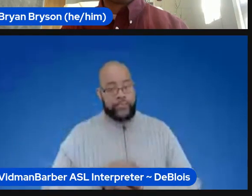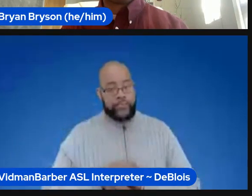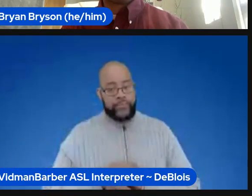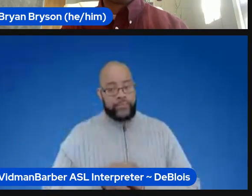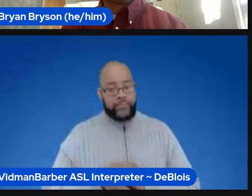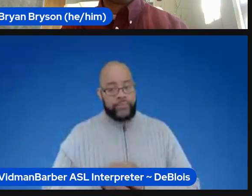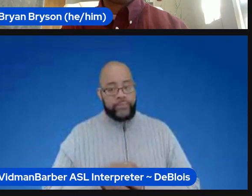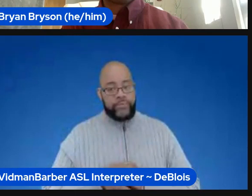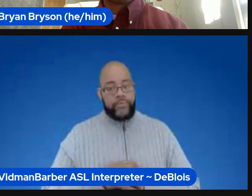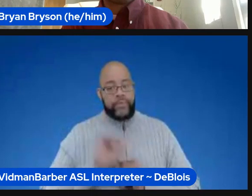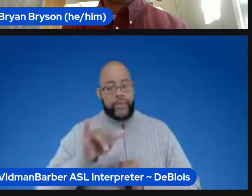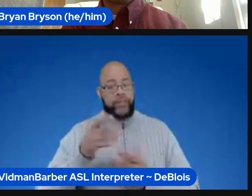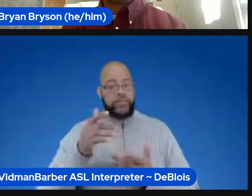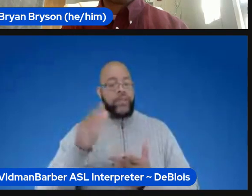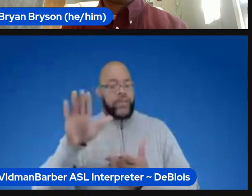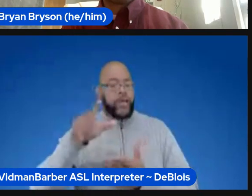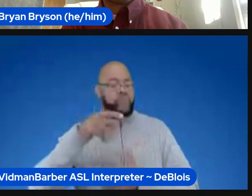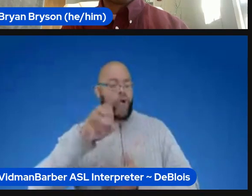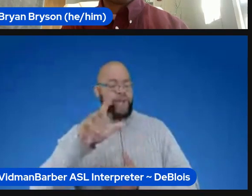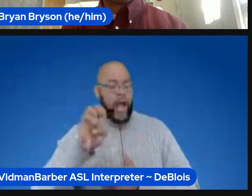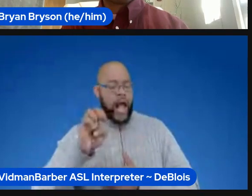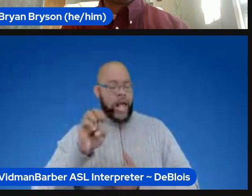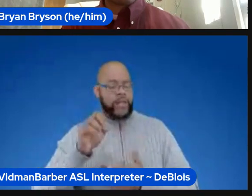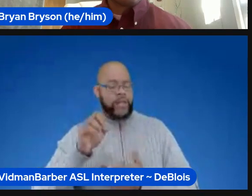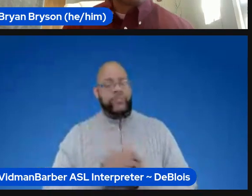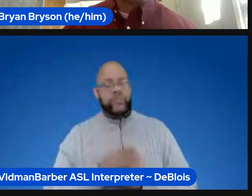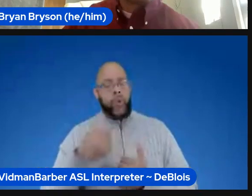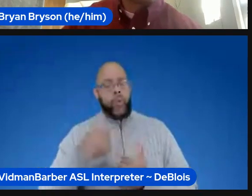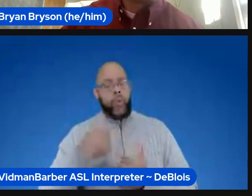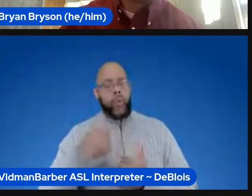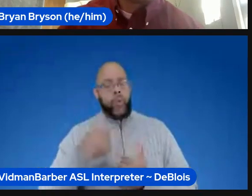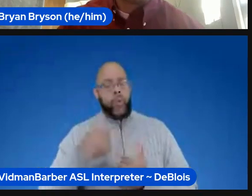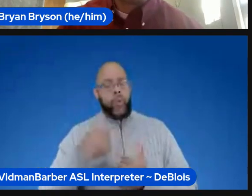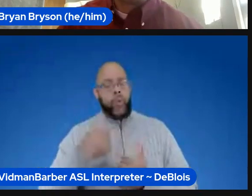omics data profiles. So we identified 5